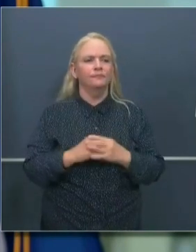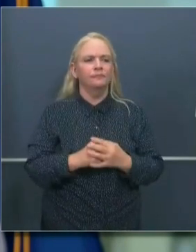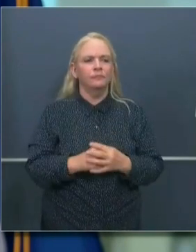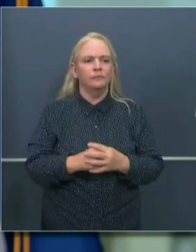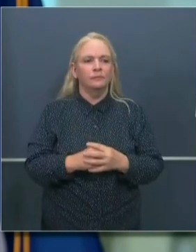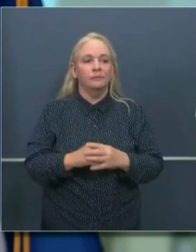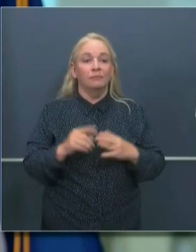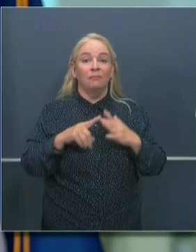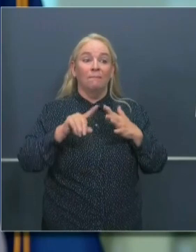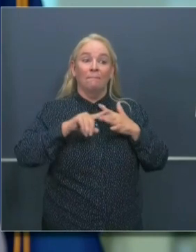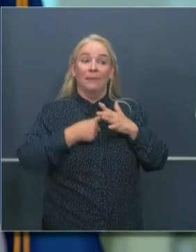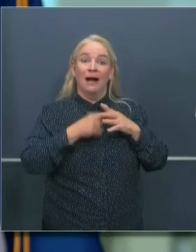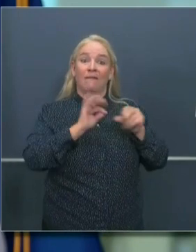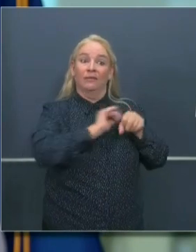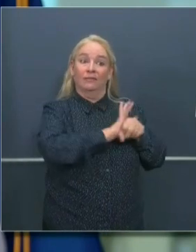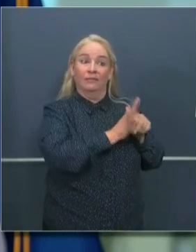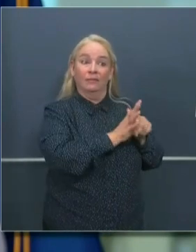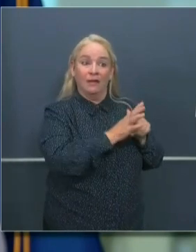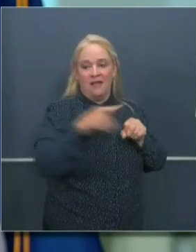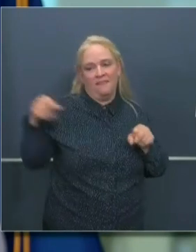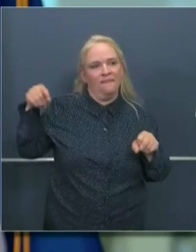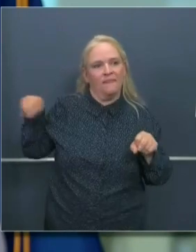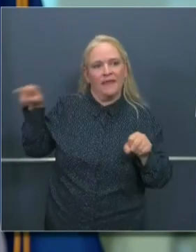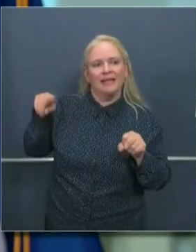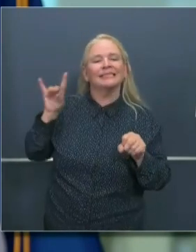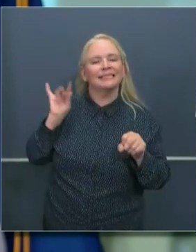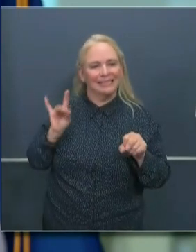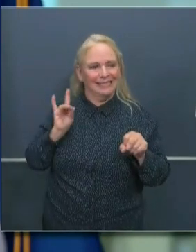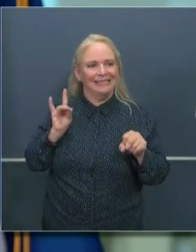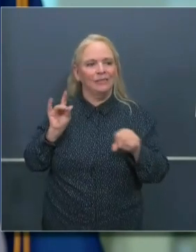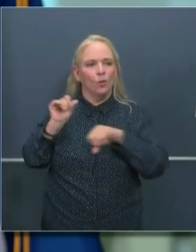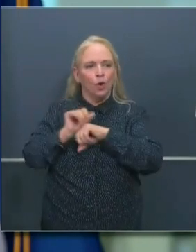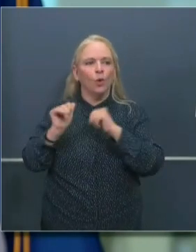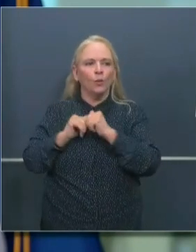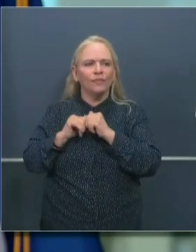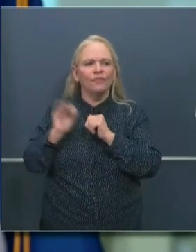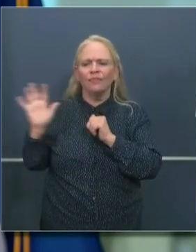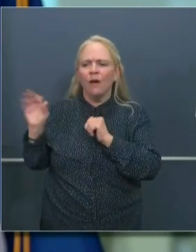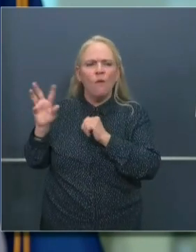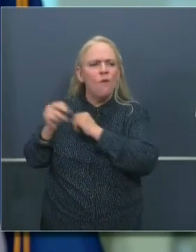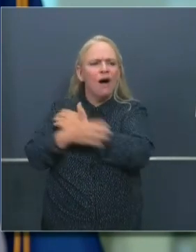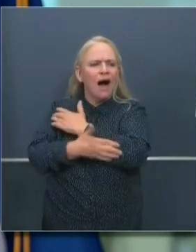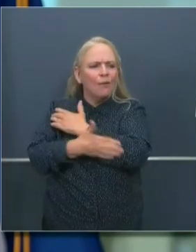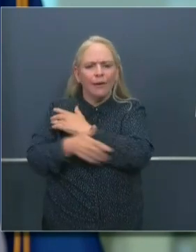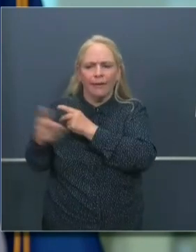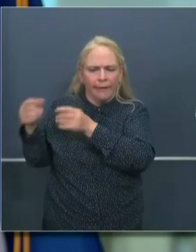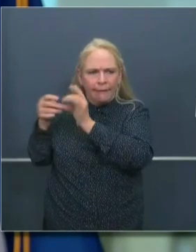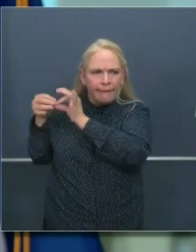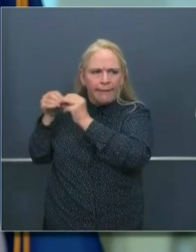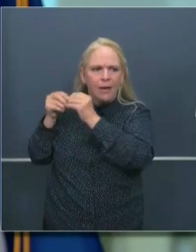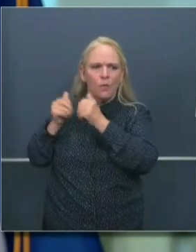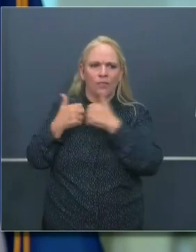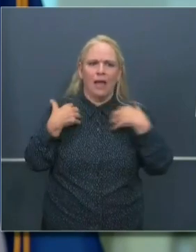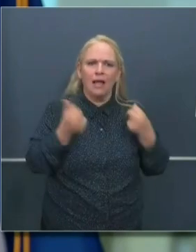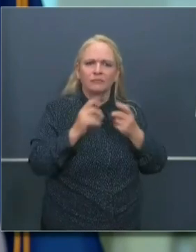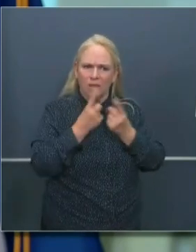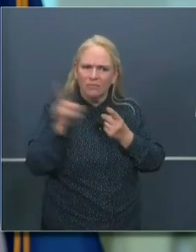pandemic, where they moved and worked with their county health officers, or at least with their